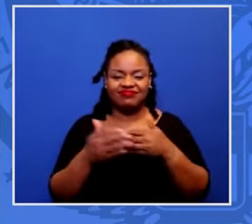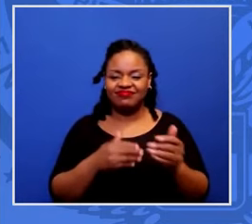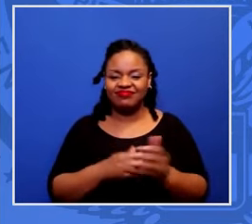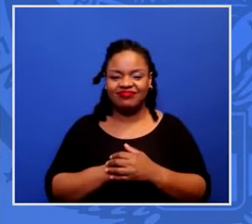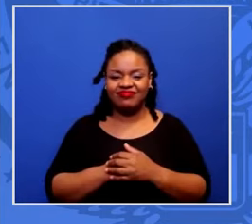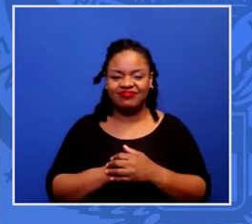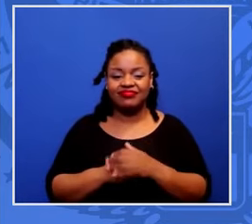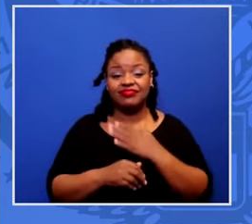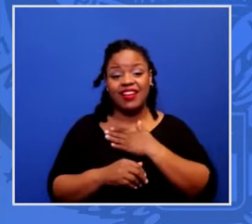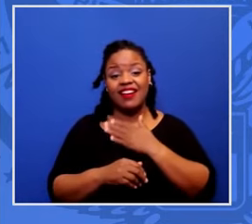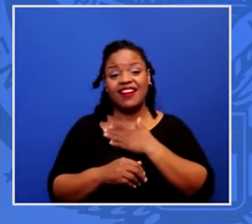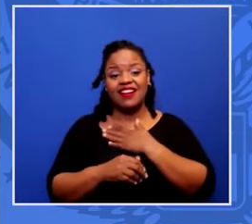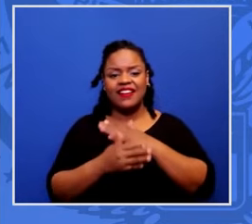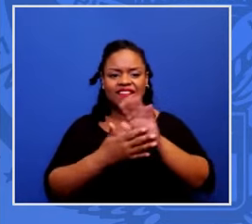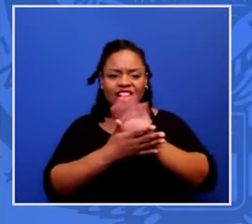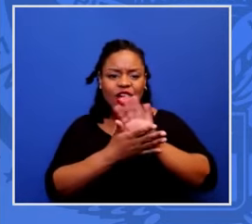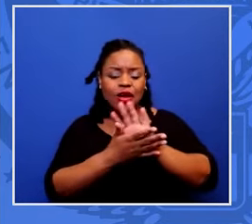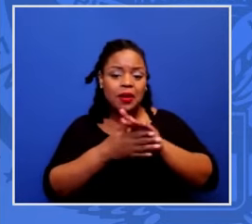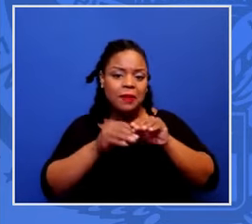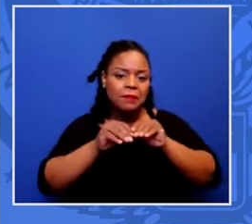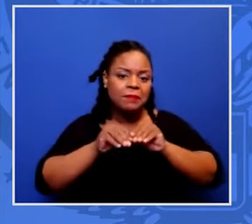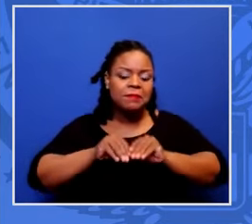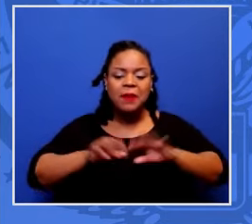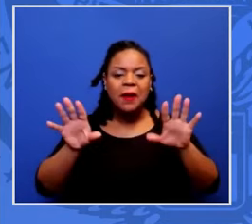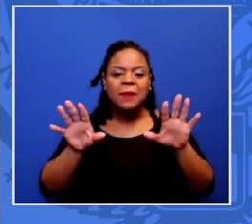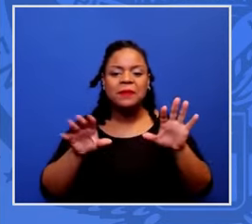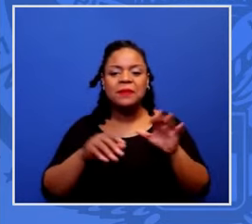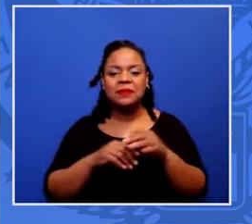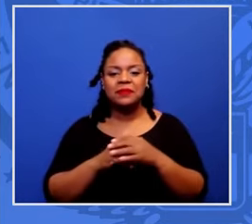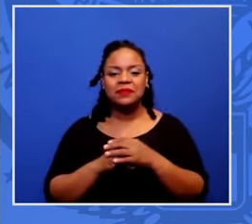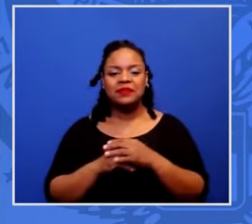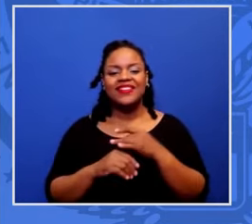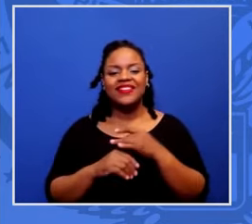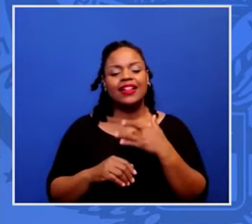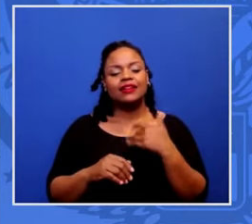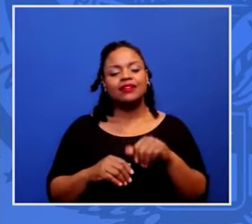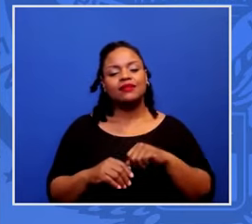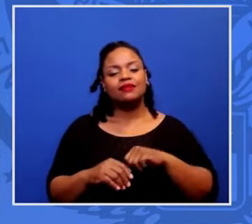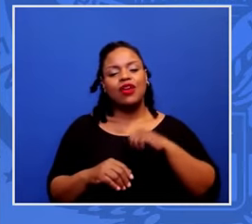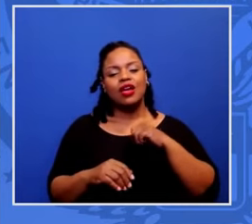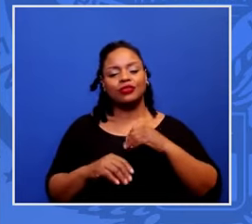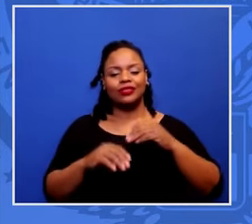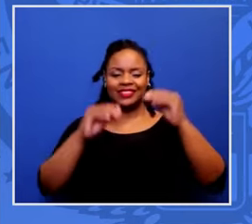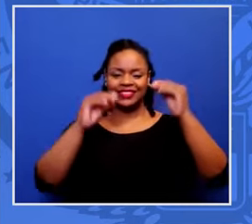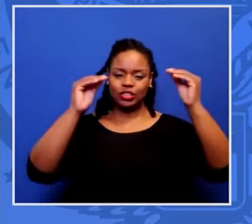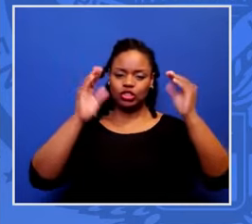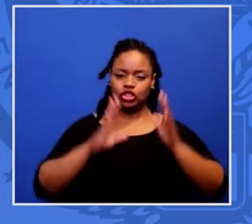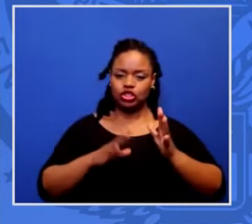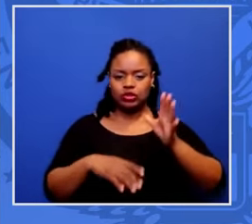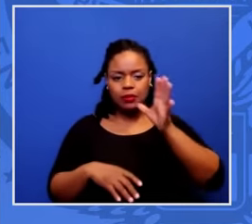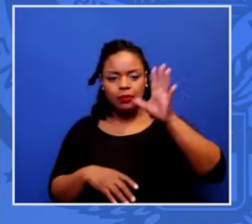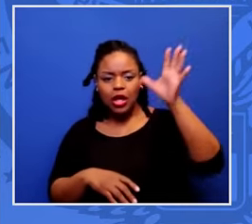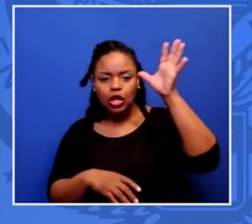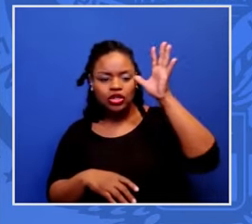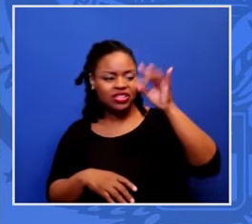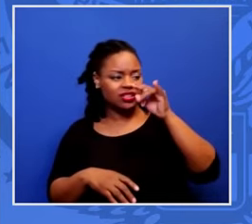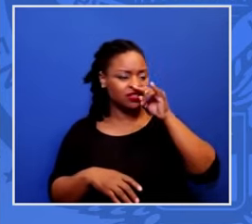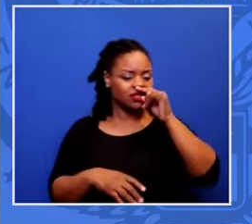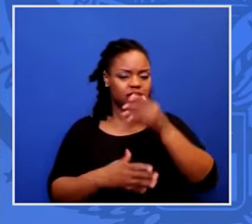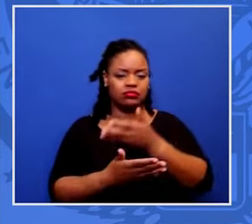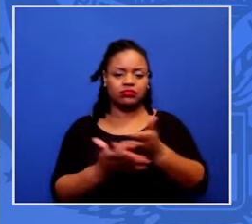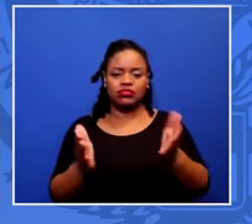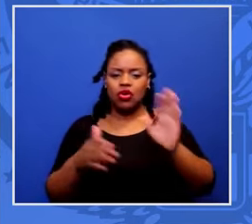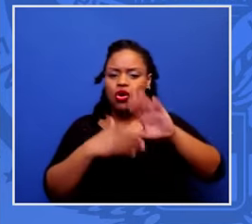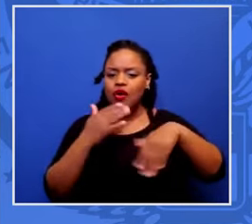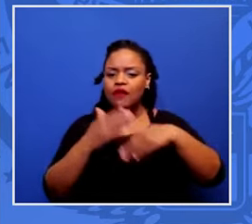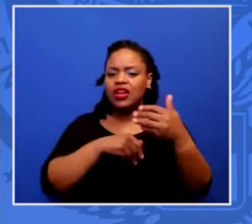the teachers, parents, and students across the country who have adapted and made the best out of a tough time. So, for all my fellow